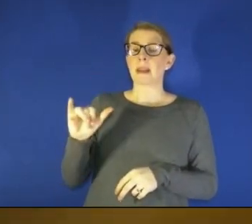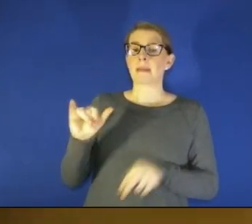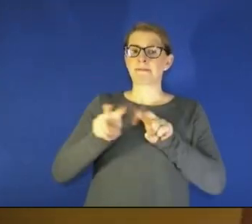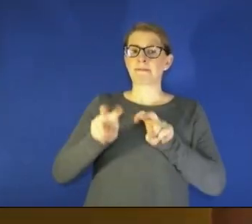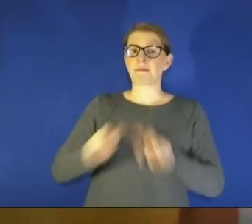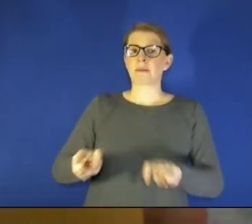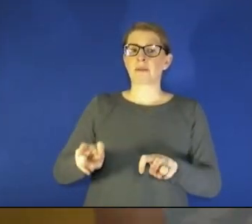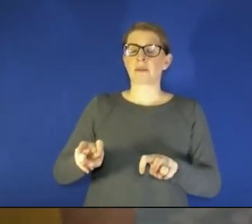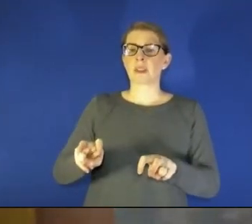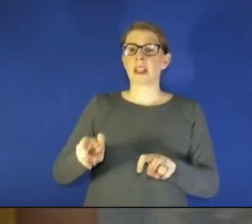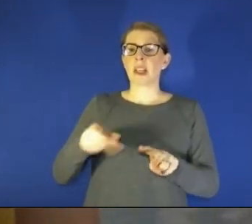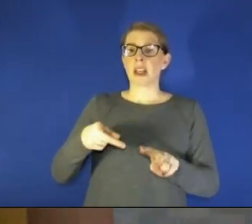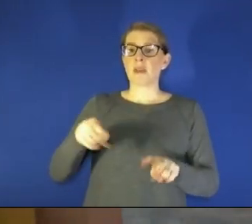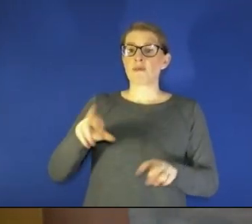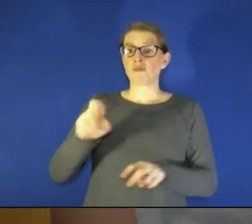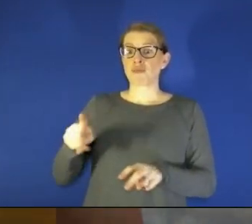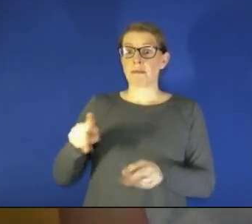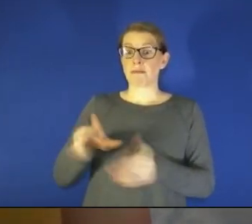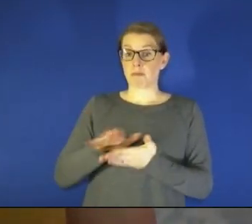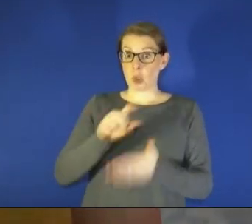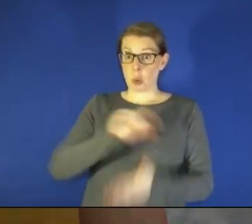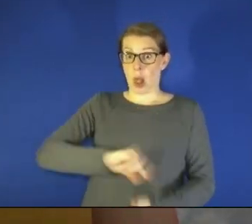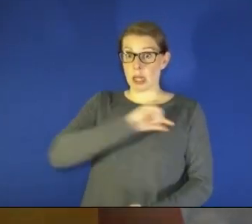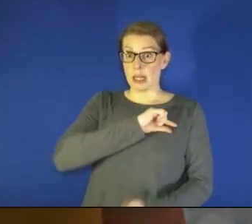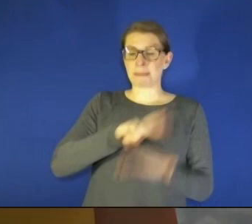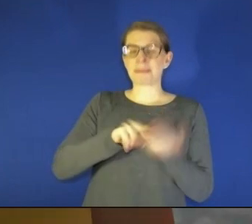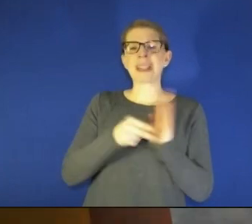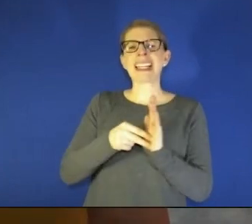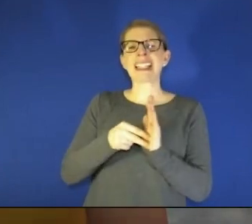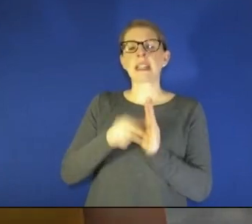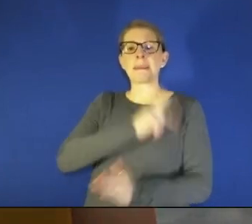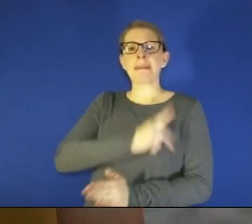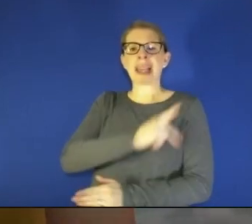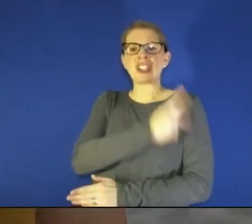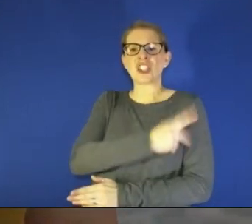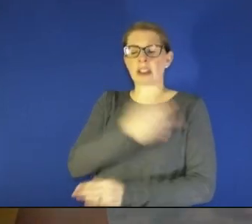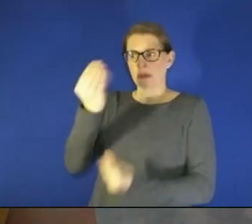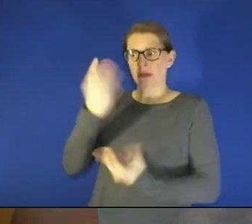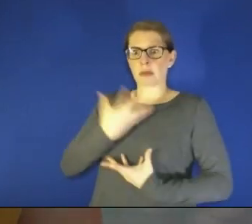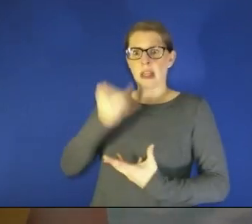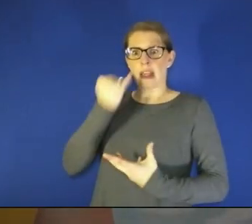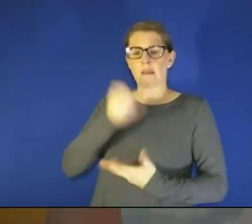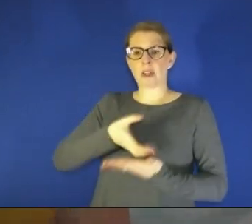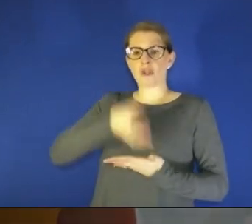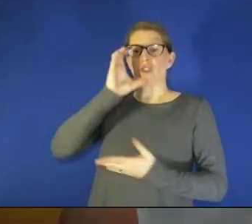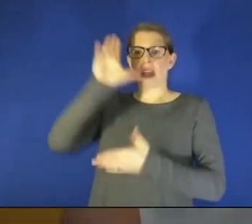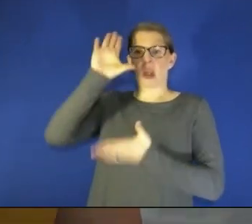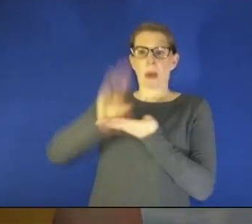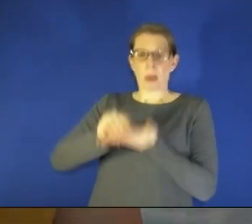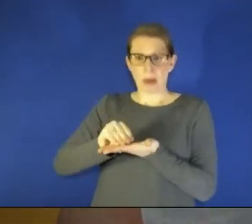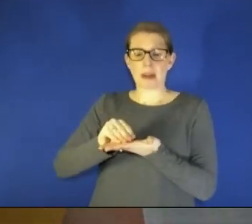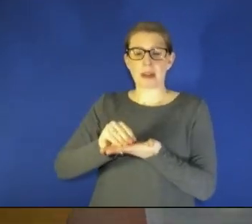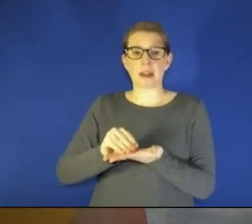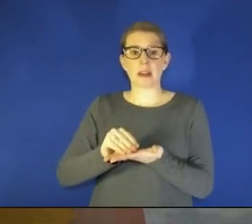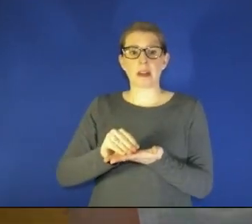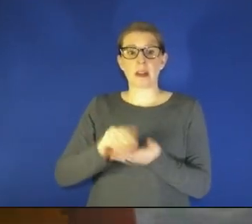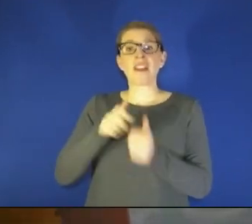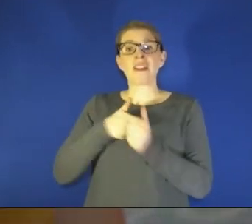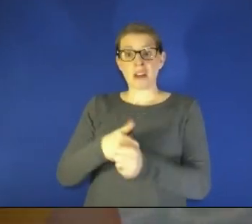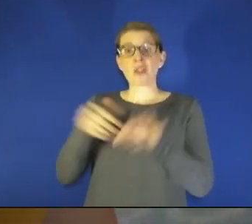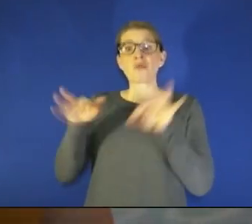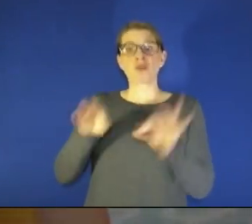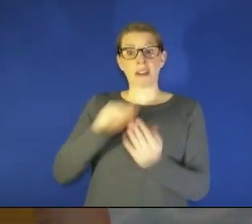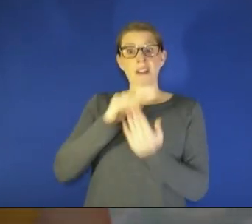prep. And that's where the patient's input comes in. So one thing I urge my patients to do would be to follow the instructions carefully